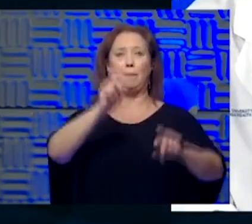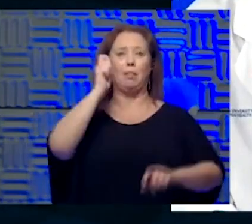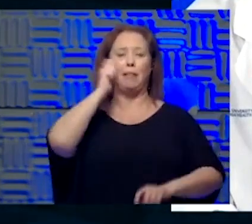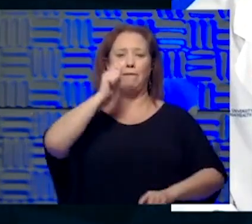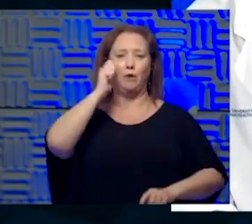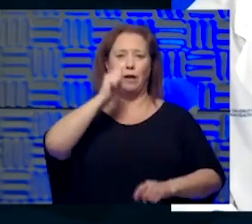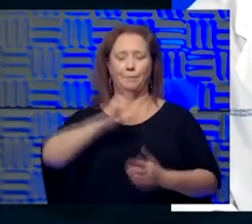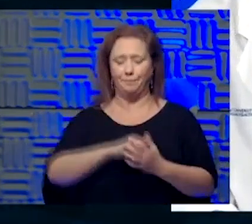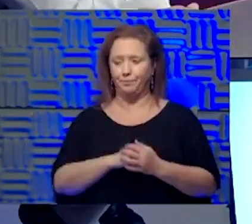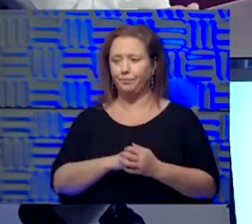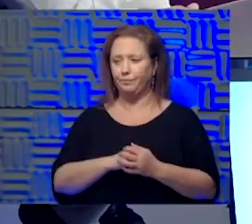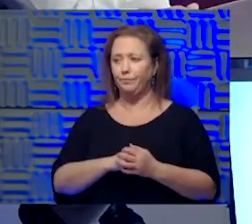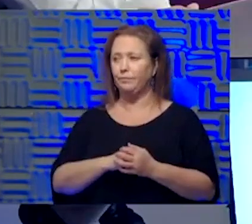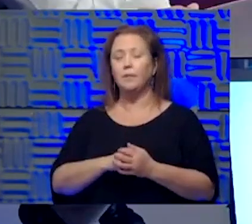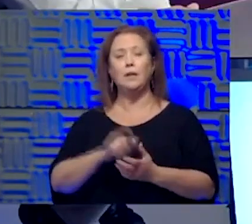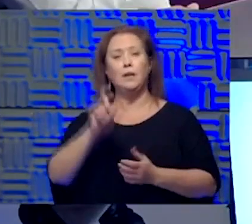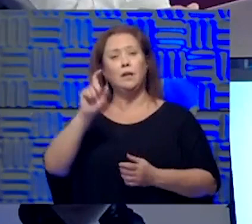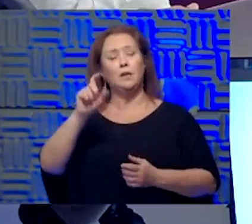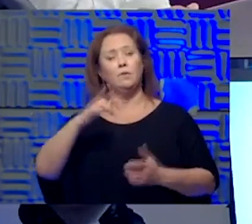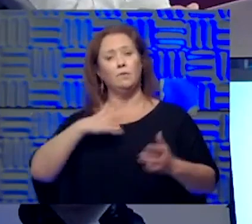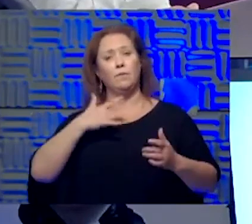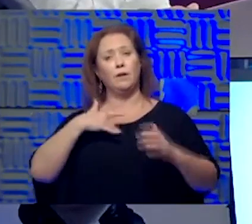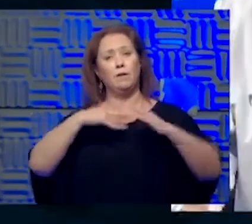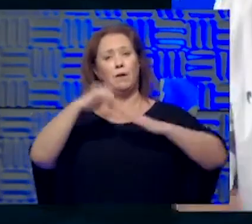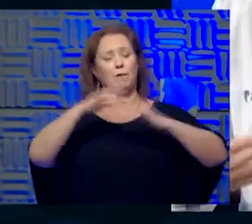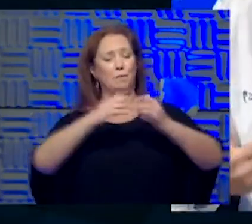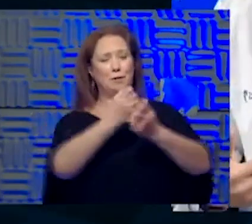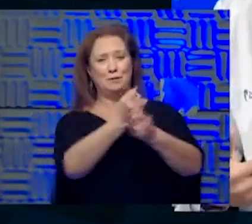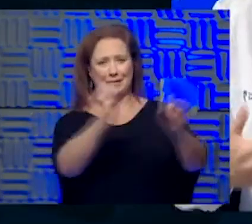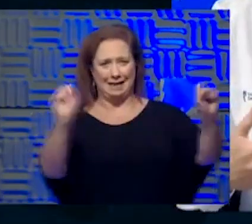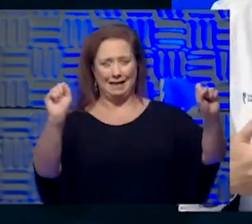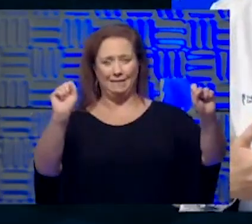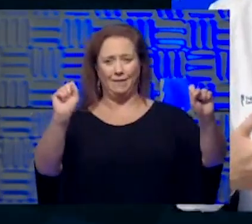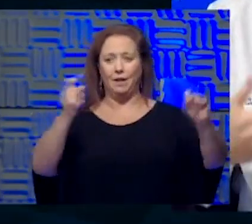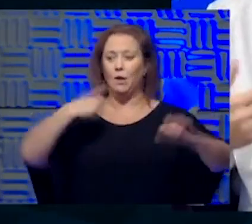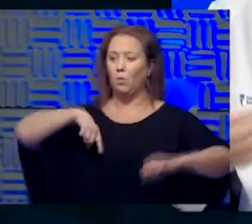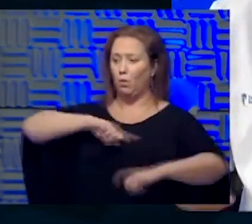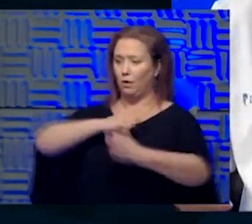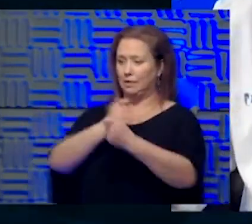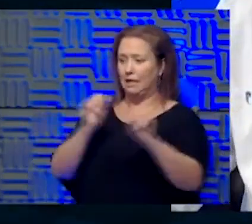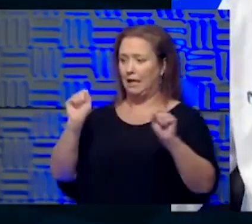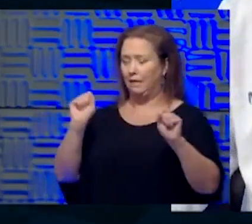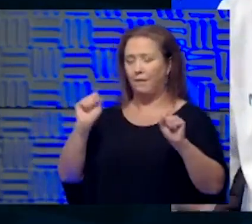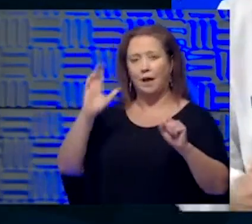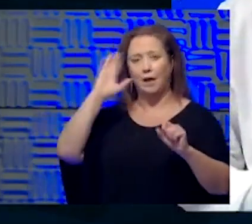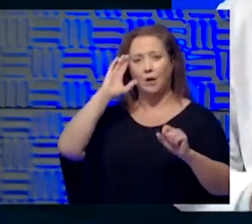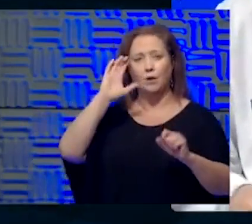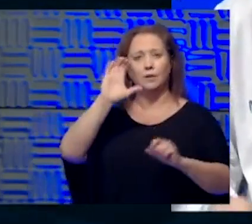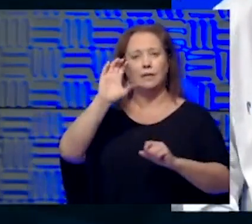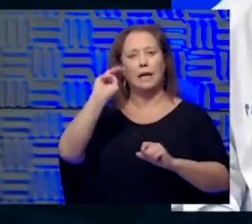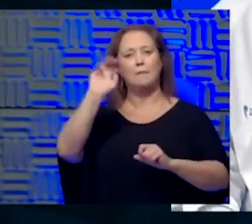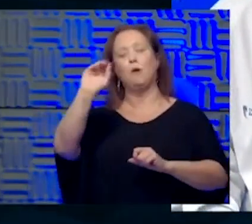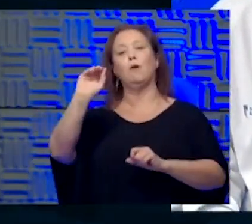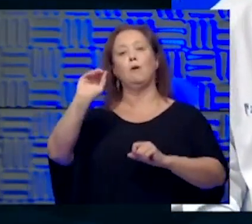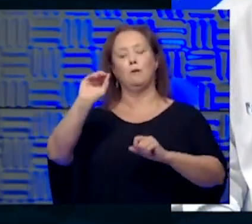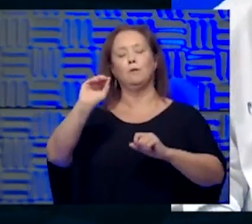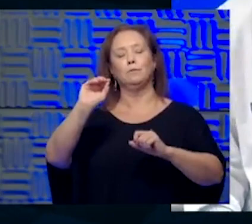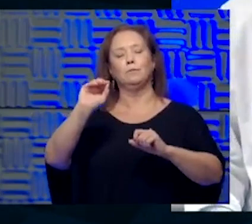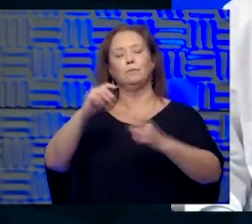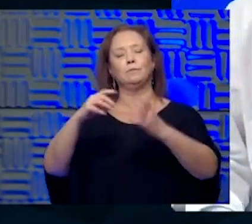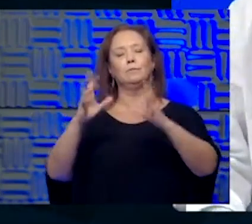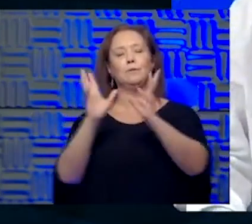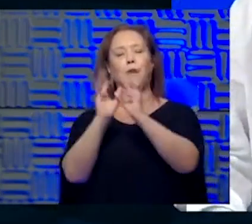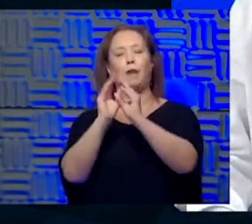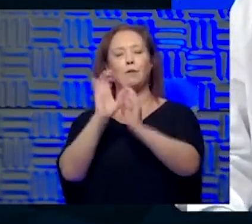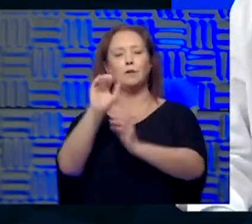day. You should feel comfortable. Y'all are safe, just like we think we're safe. I know in our chief medical officer calls across our city, we